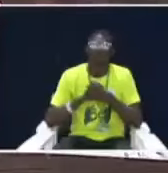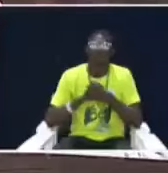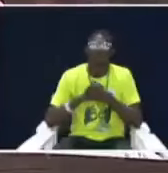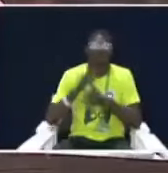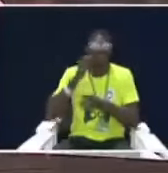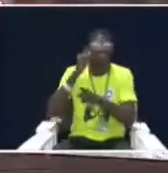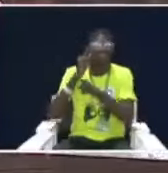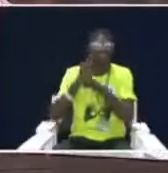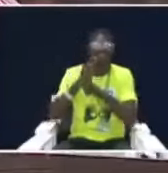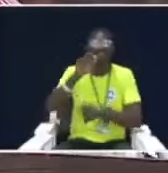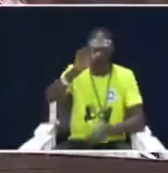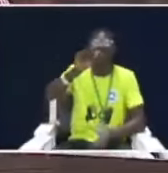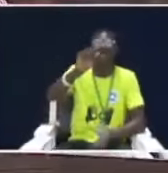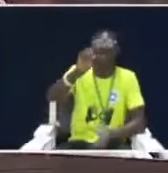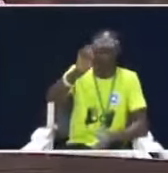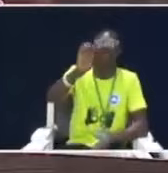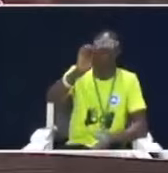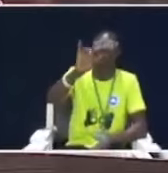Sister Adeyinka